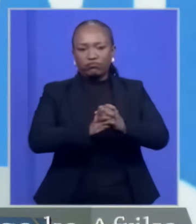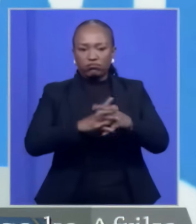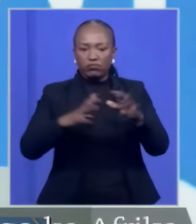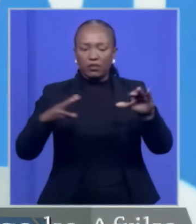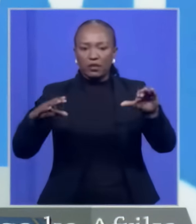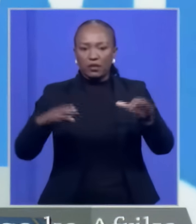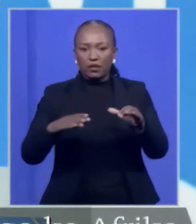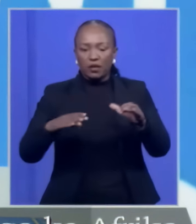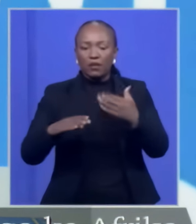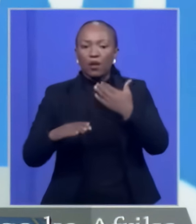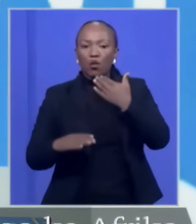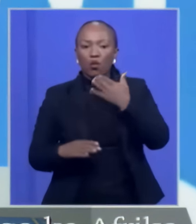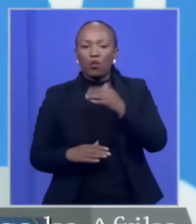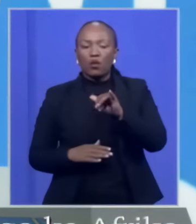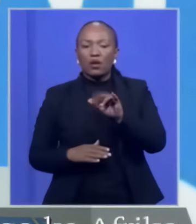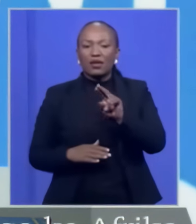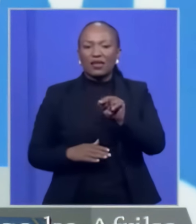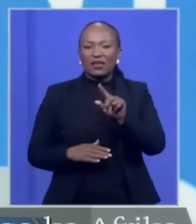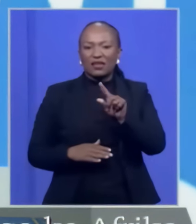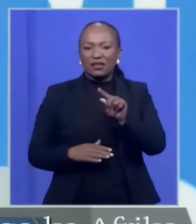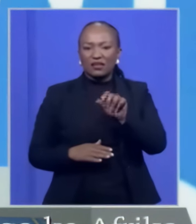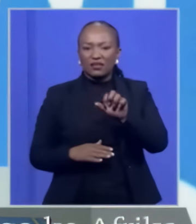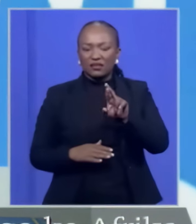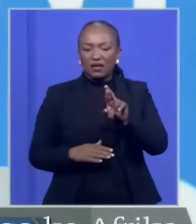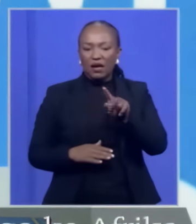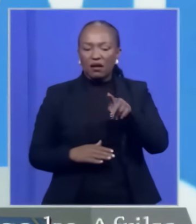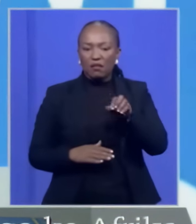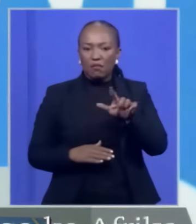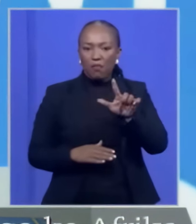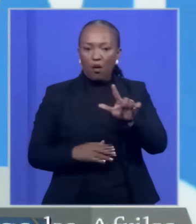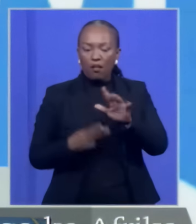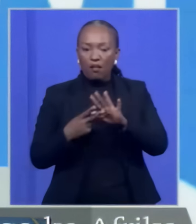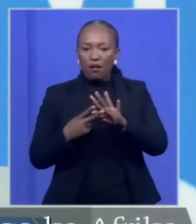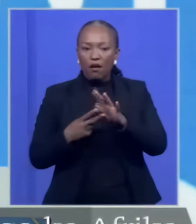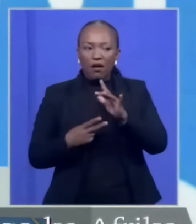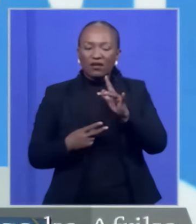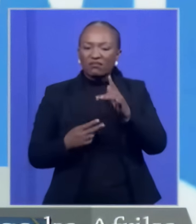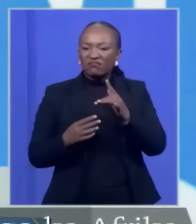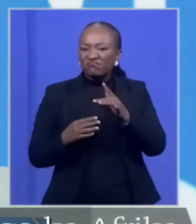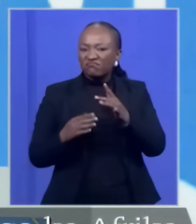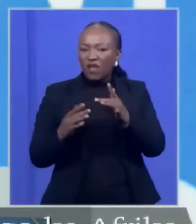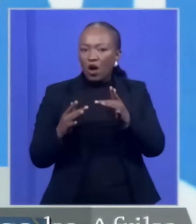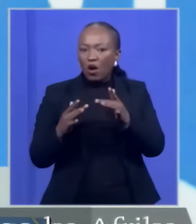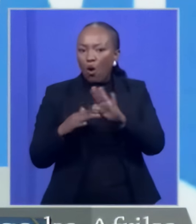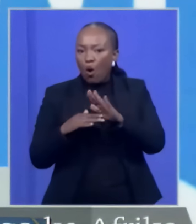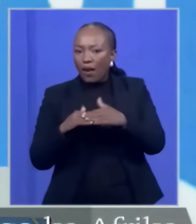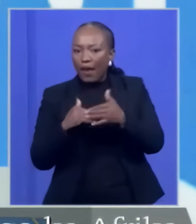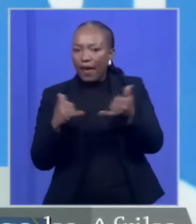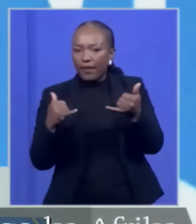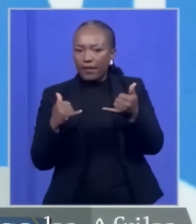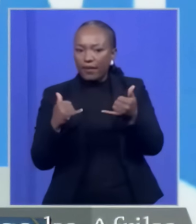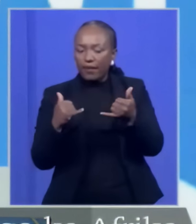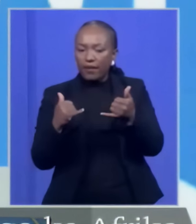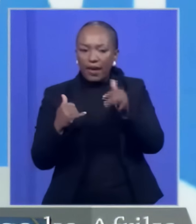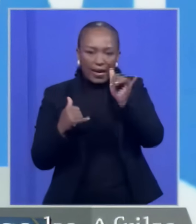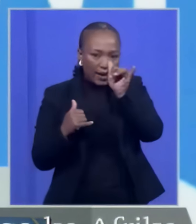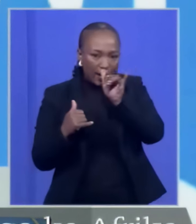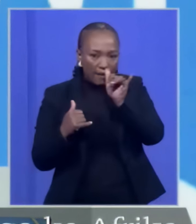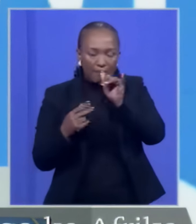Interpol support in tackling terrorism, cybercrime, financial fraud,